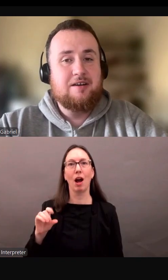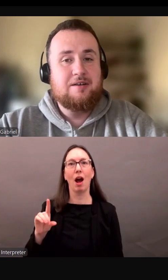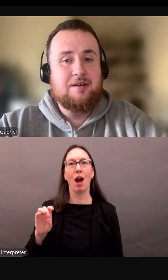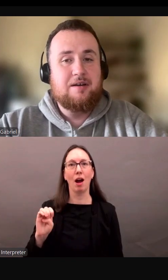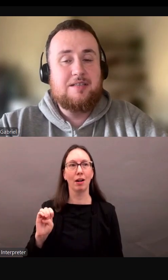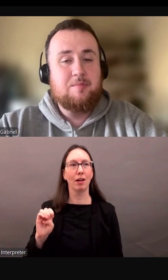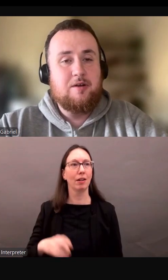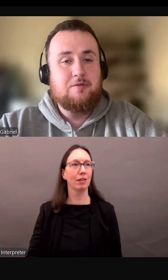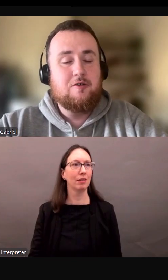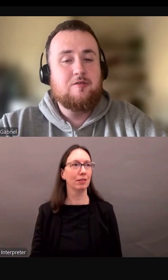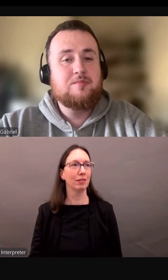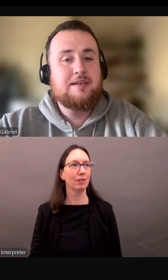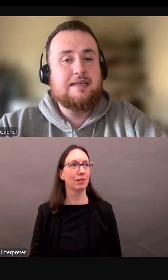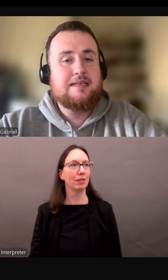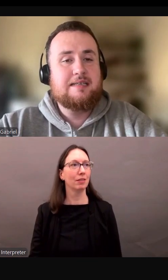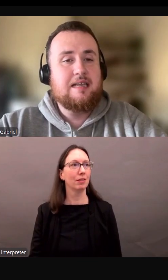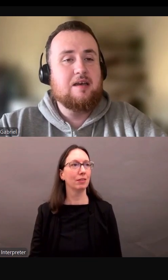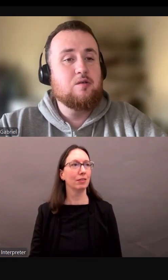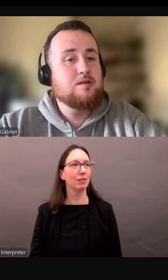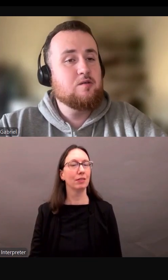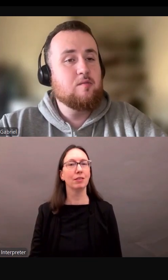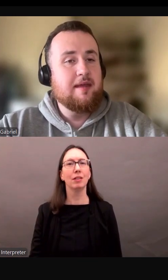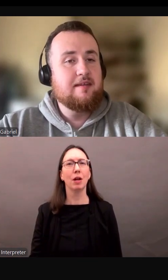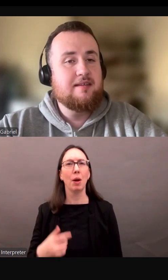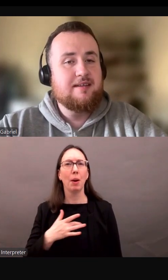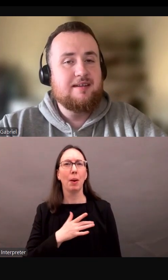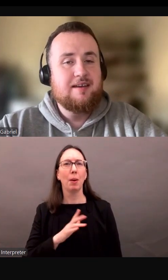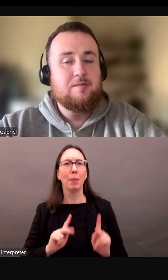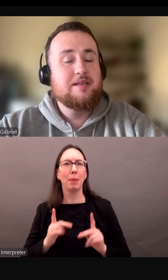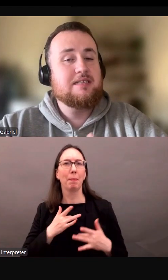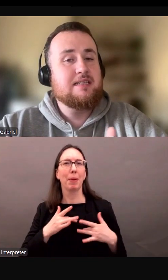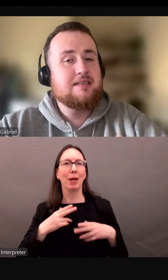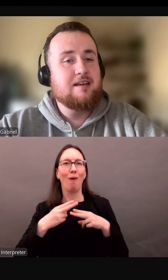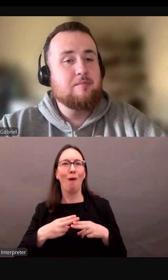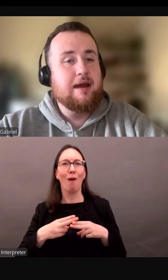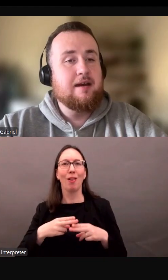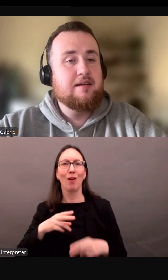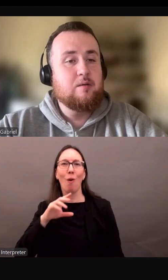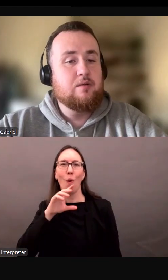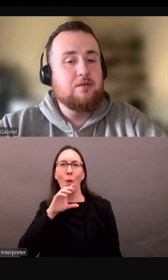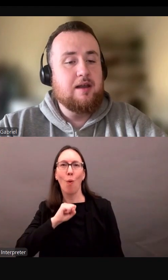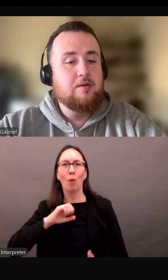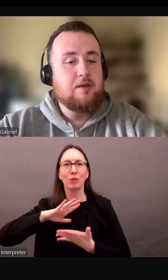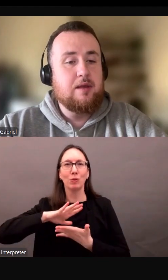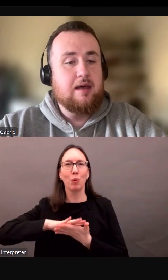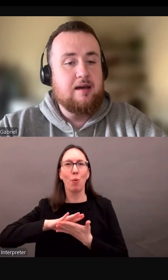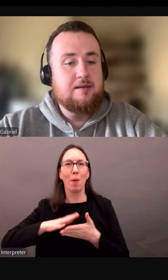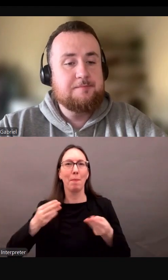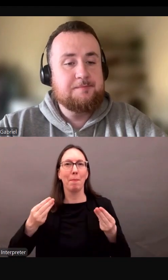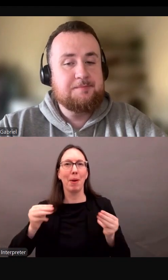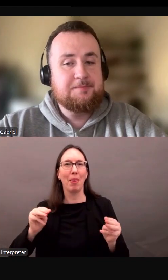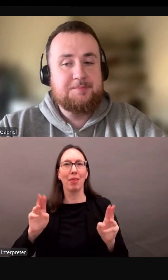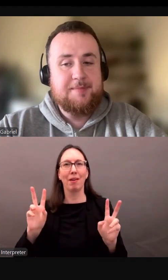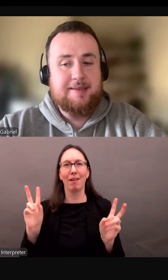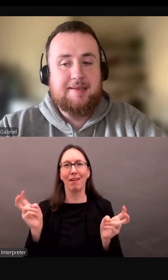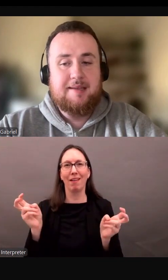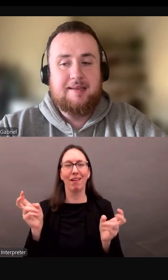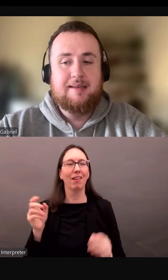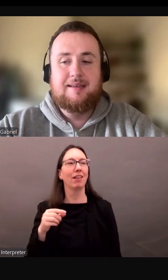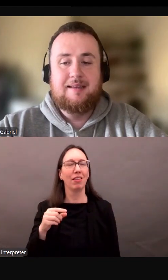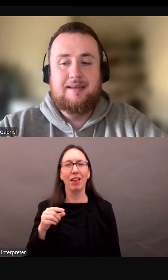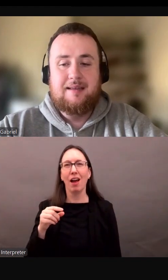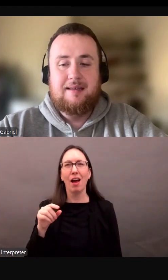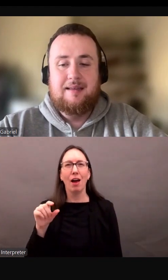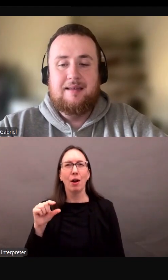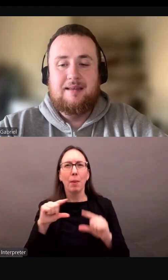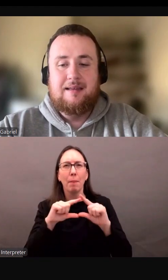our support forums is the old school method, which is a solid bar that will follow you along.